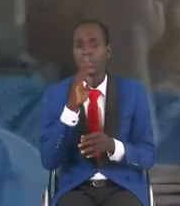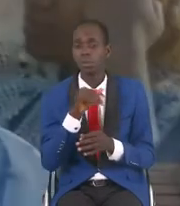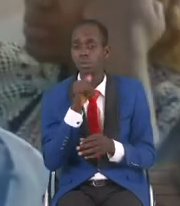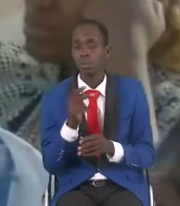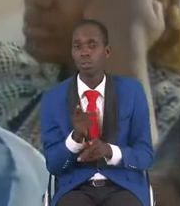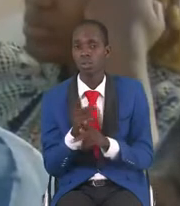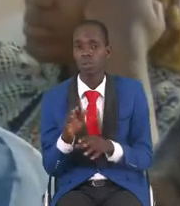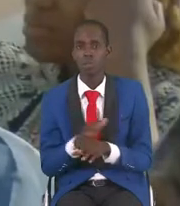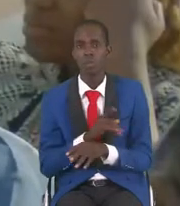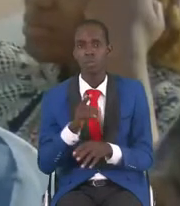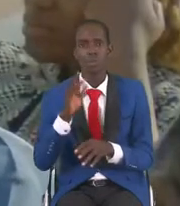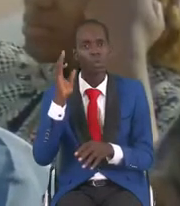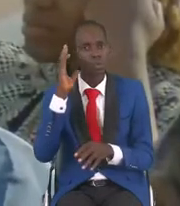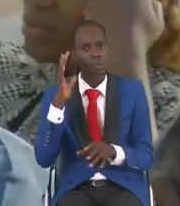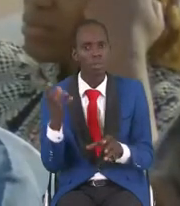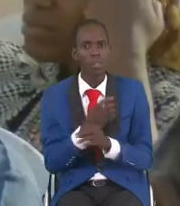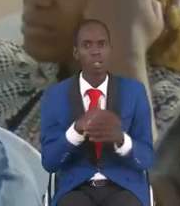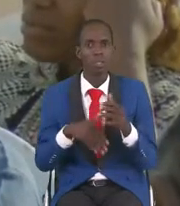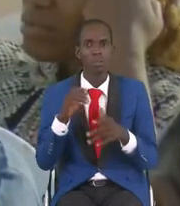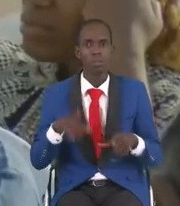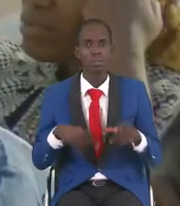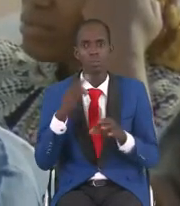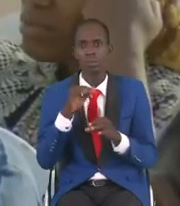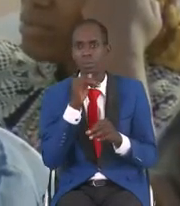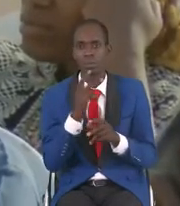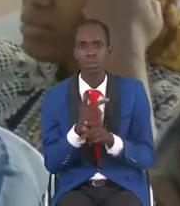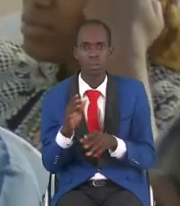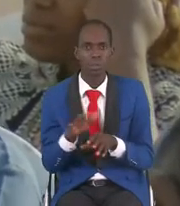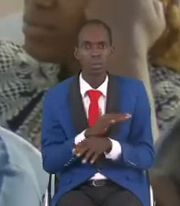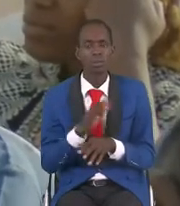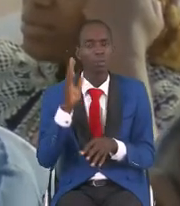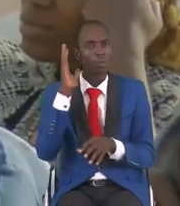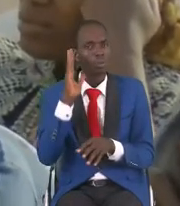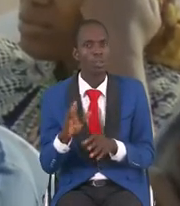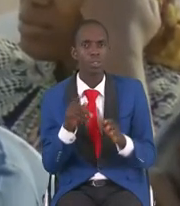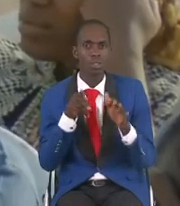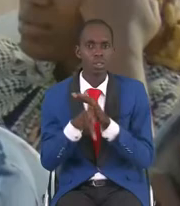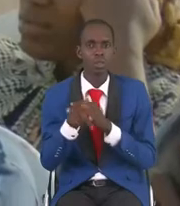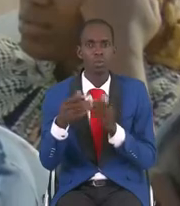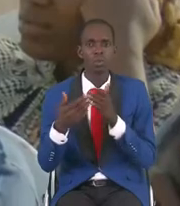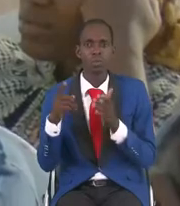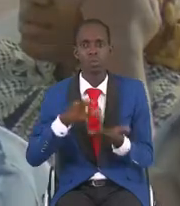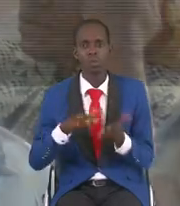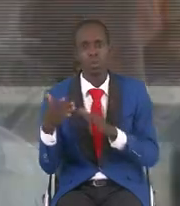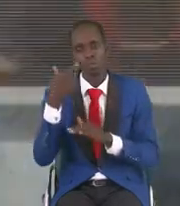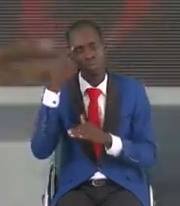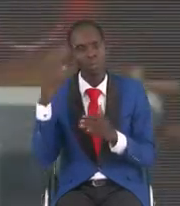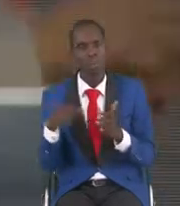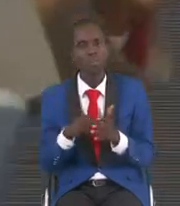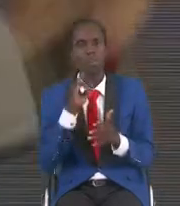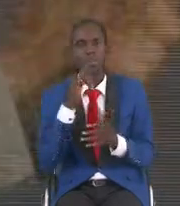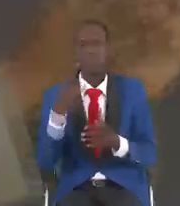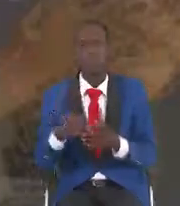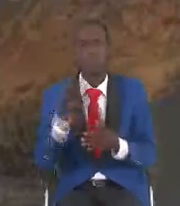snuff out your life. If you are not careful, they bury you before you die. Because this is a corrupt age. It's